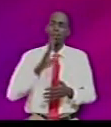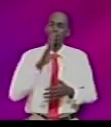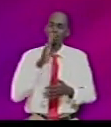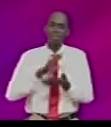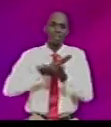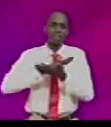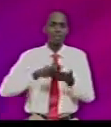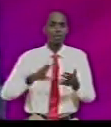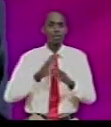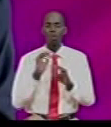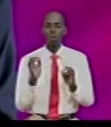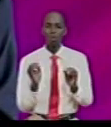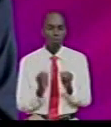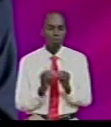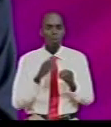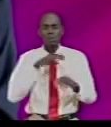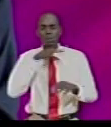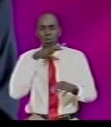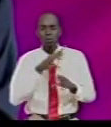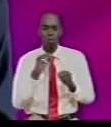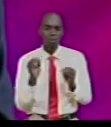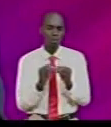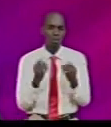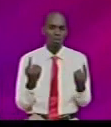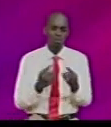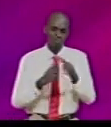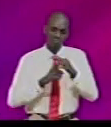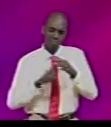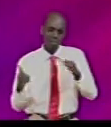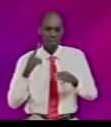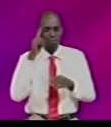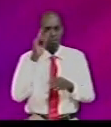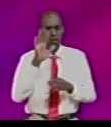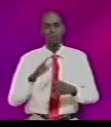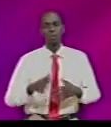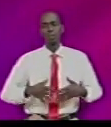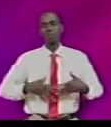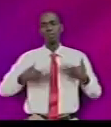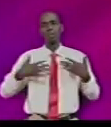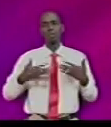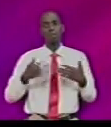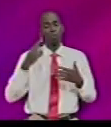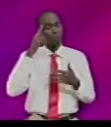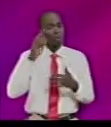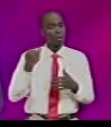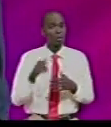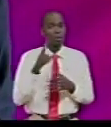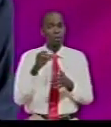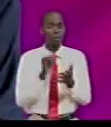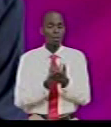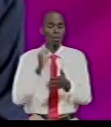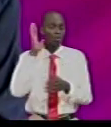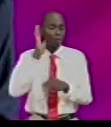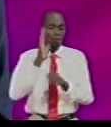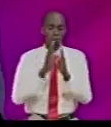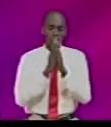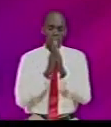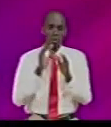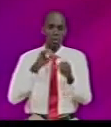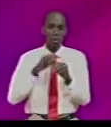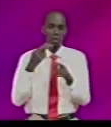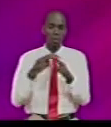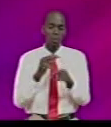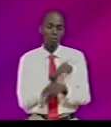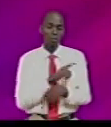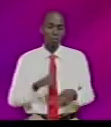with iniquity. Escape for your life. Escape for your life. For whosoever shall call on the name of the Lord